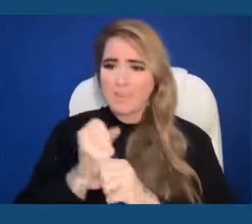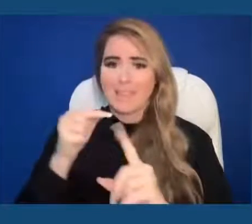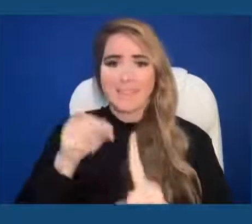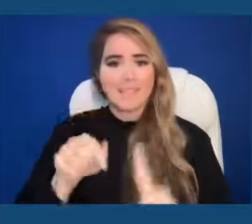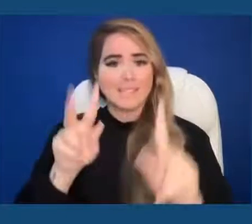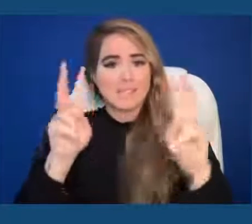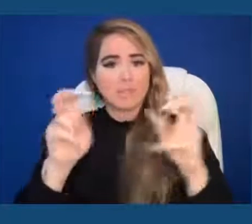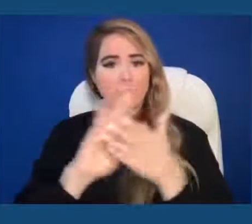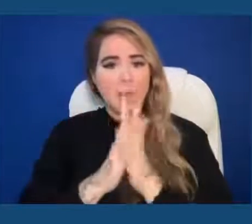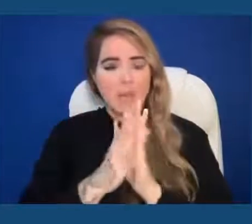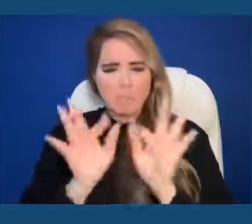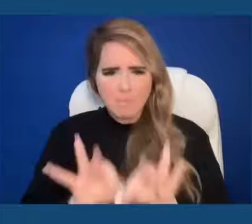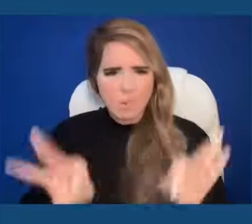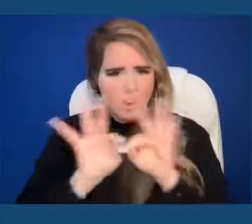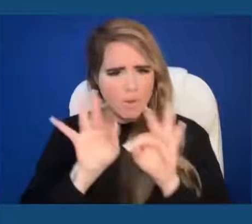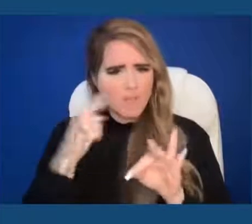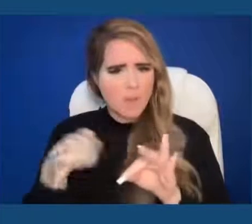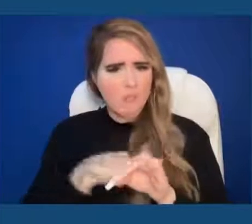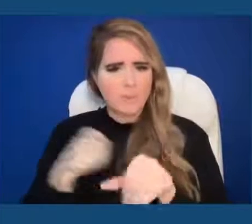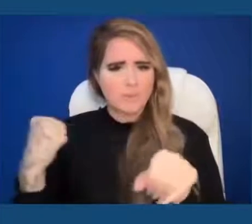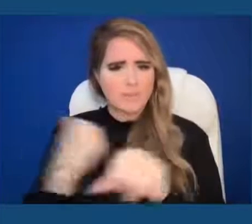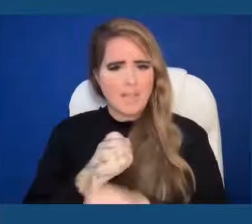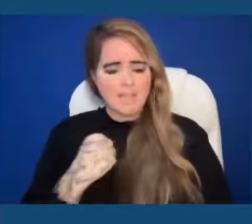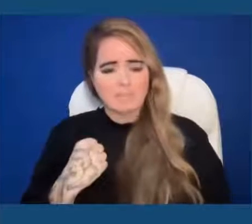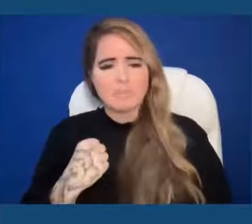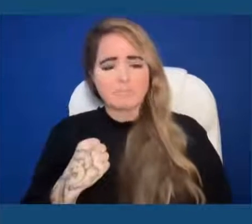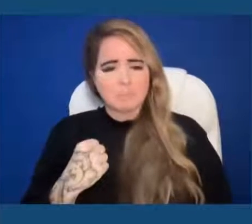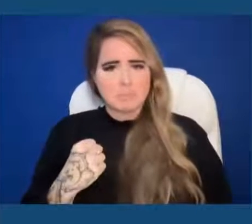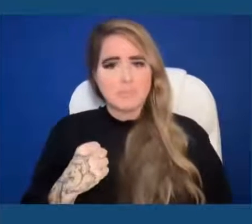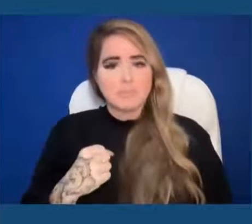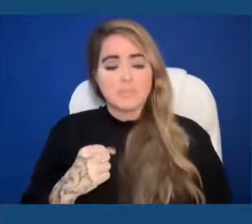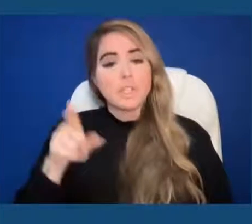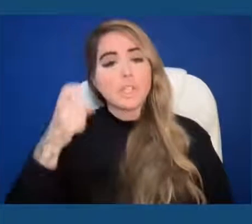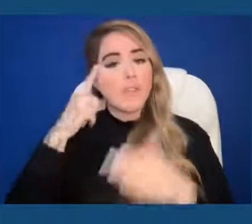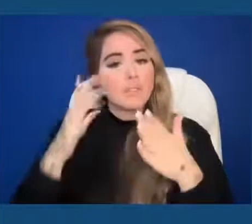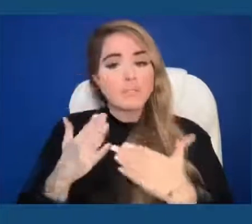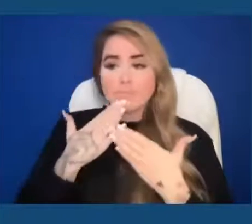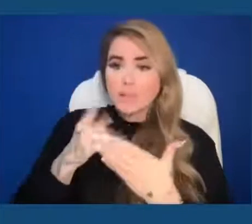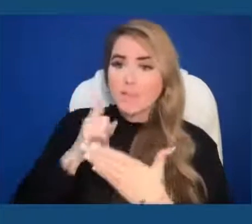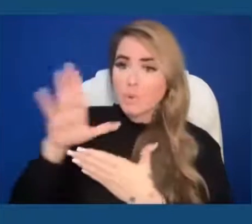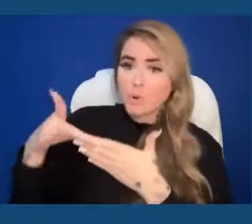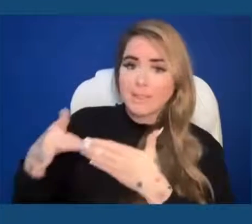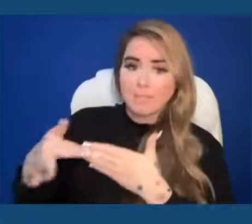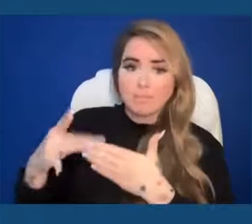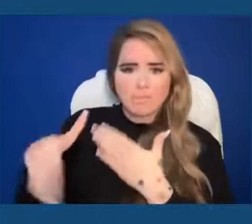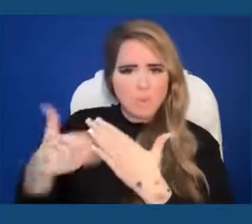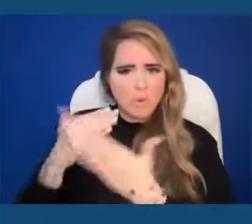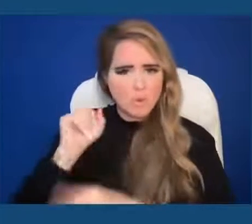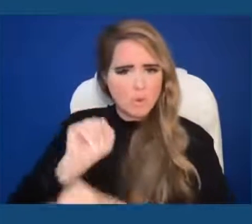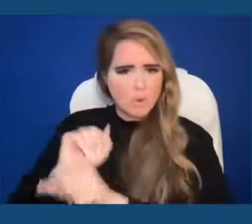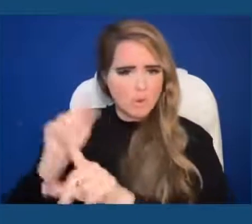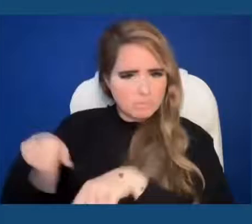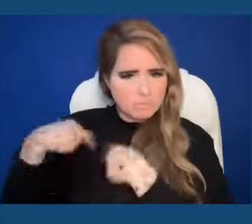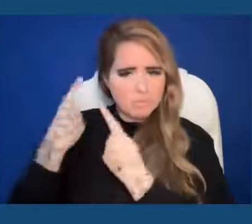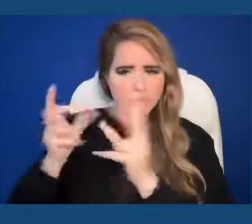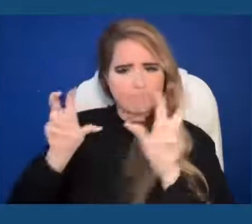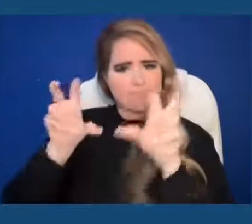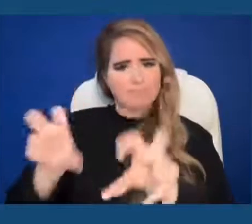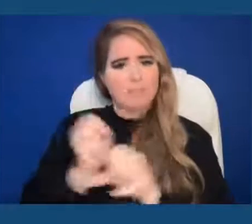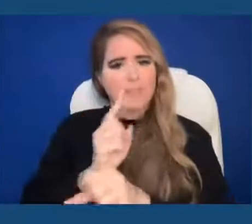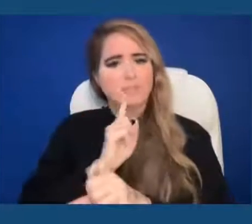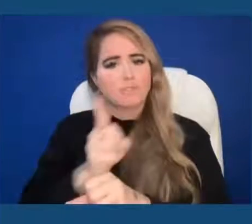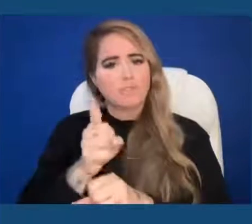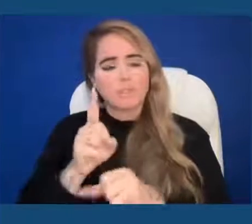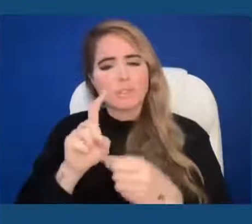we can fight for together. I want to thank the governor for your extraordinary leadership and all the work you do to make sure families and children are safe throughout the